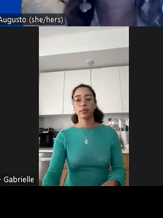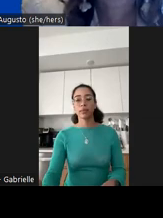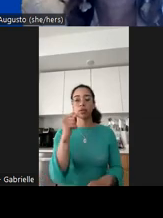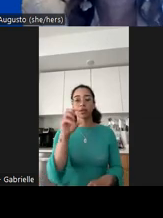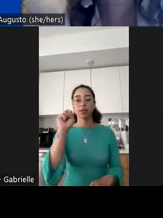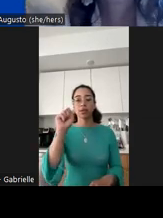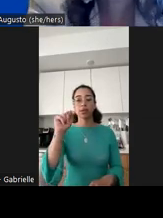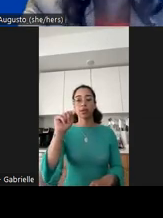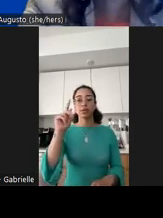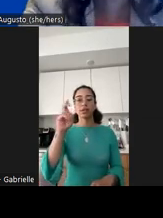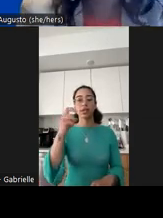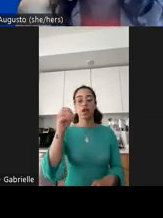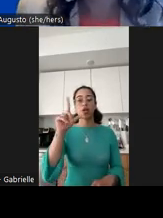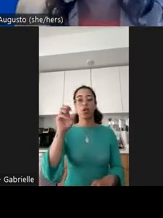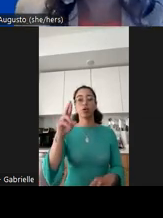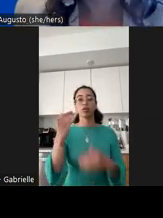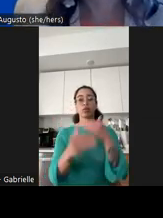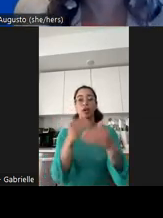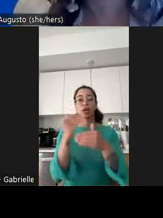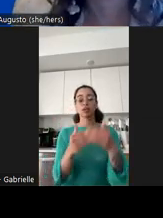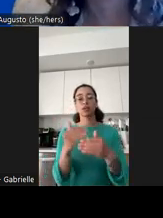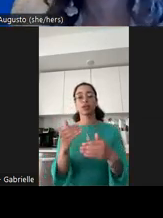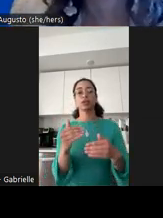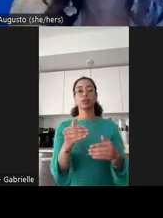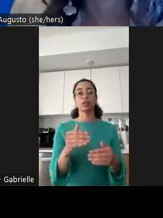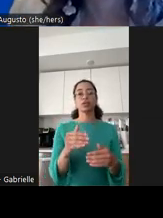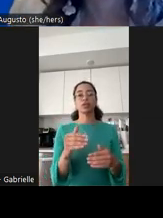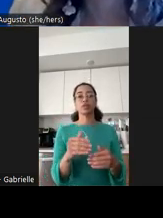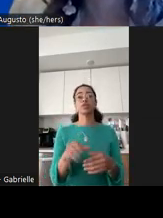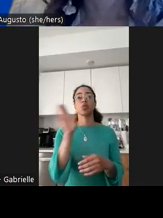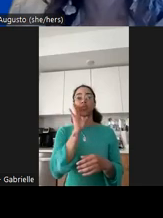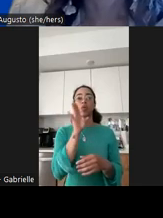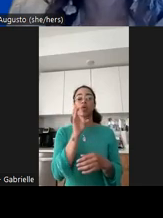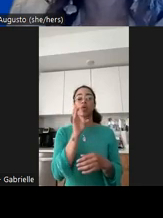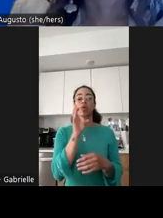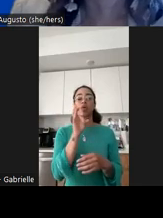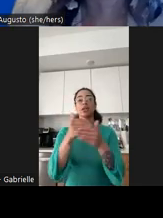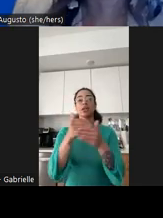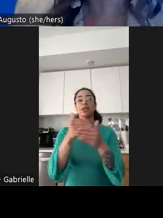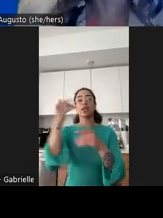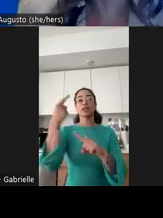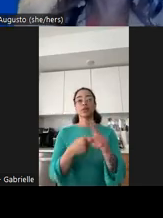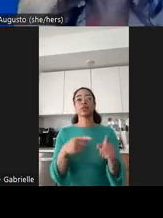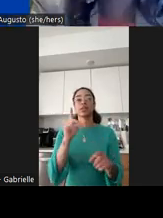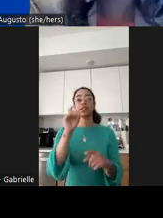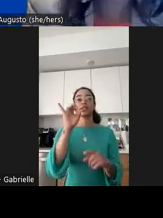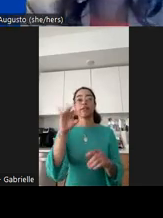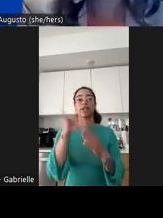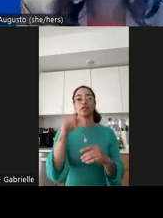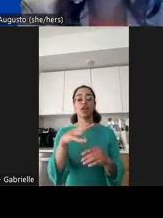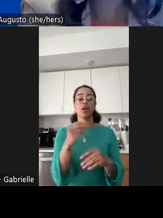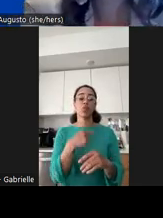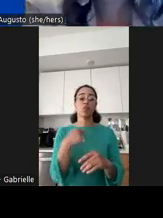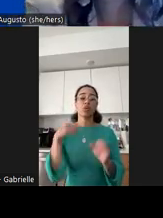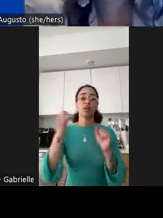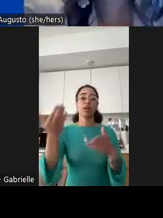coalition I described, hopefully that's going to be launching next month, definitely by July. And I think we could invite some of you folks to be involved in that process.